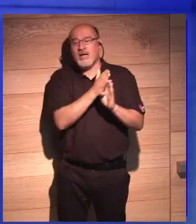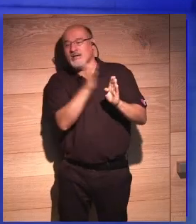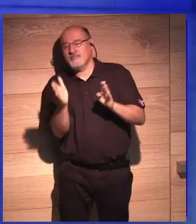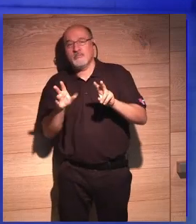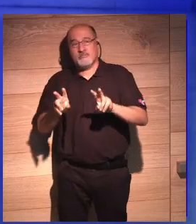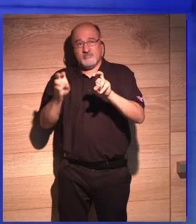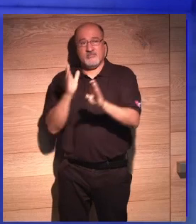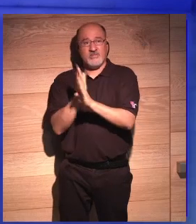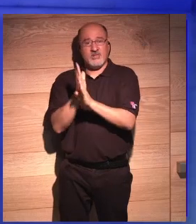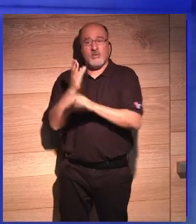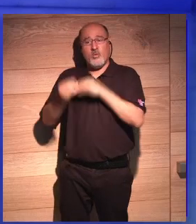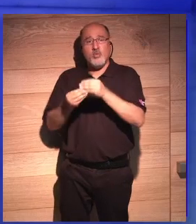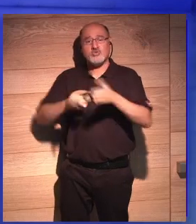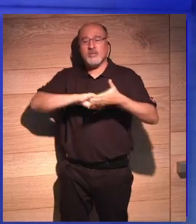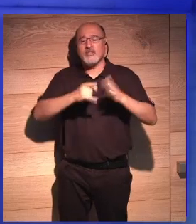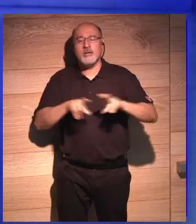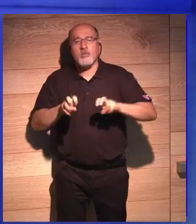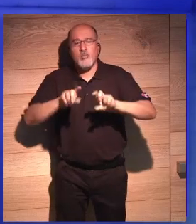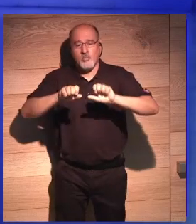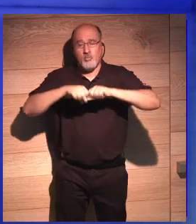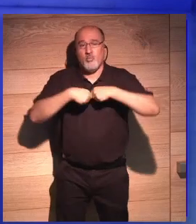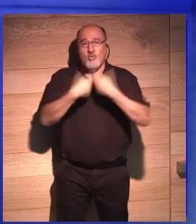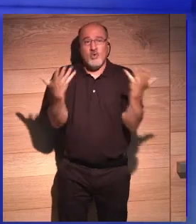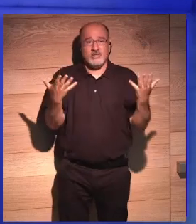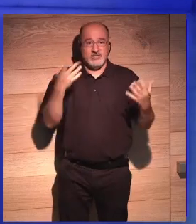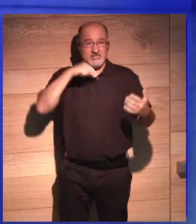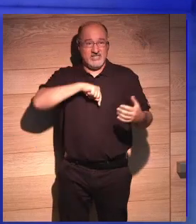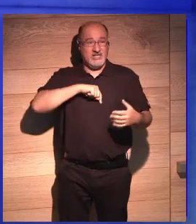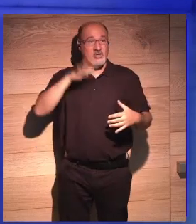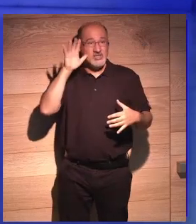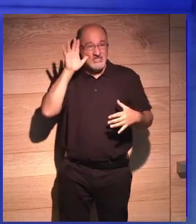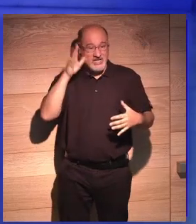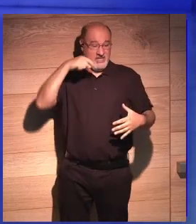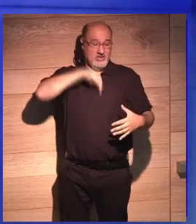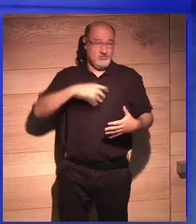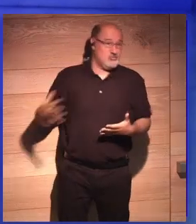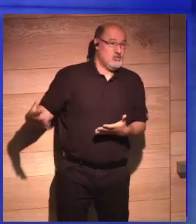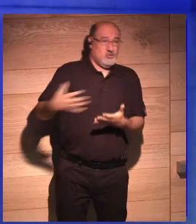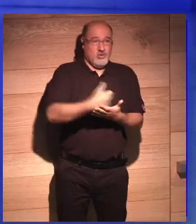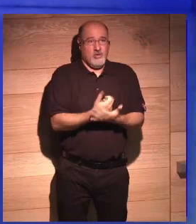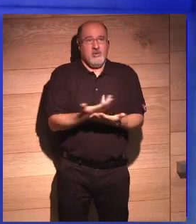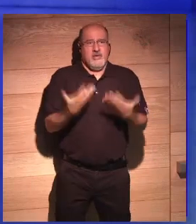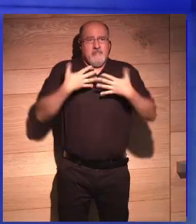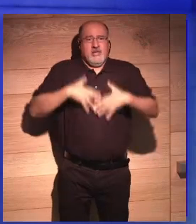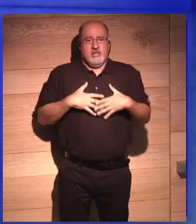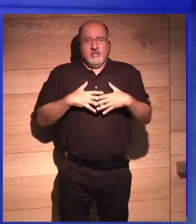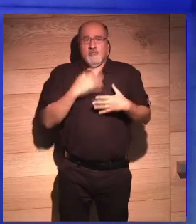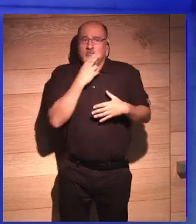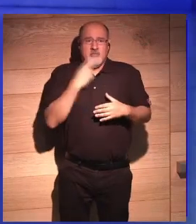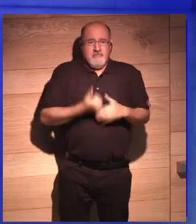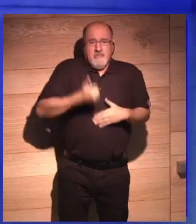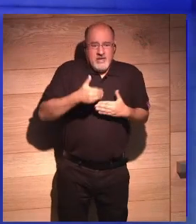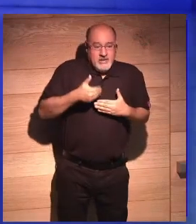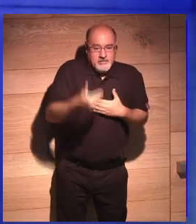context, using all the senses gives you more engagement. This is my opinion. And so